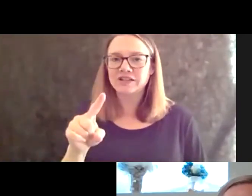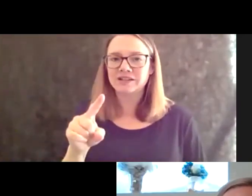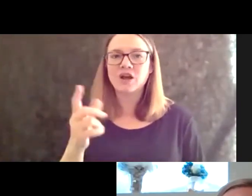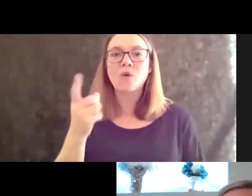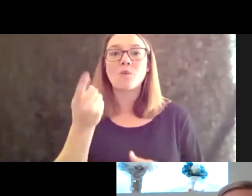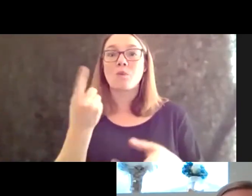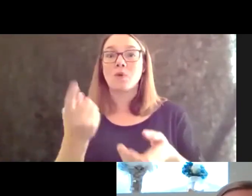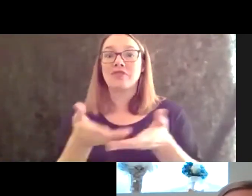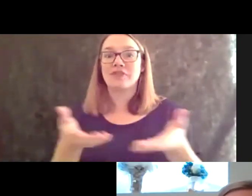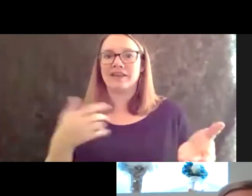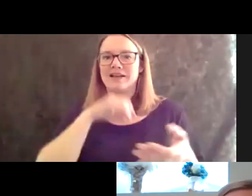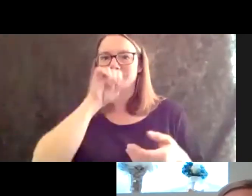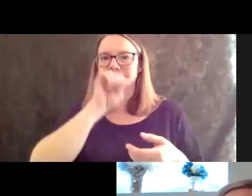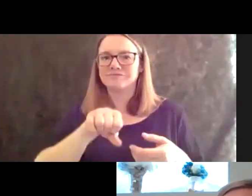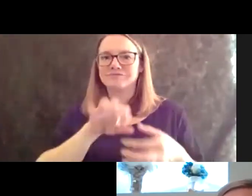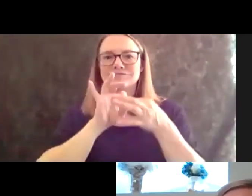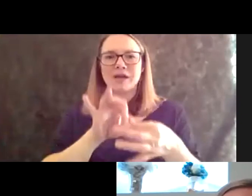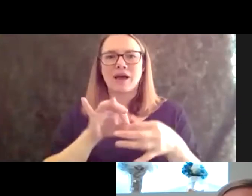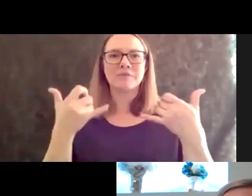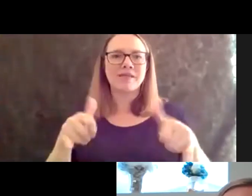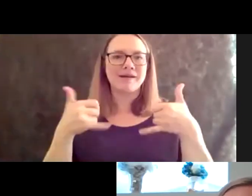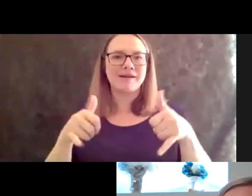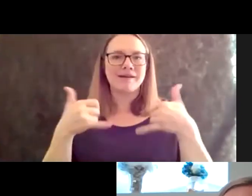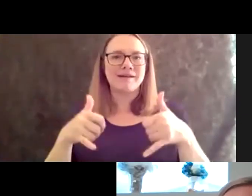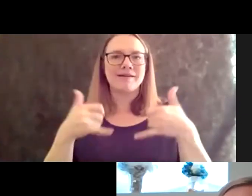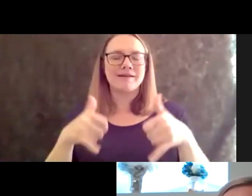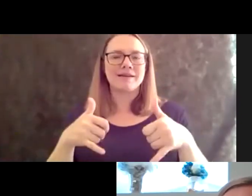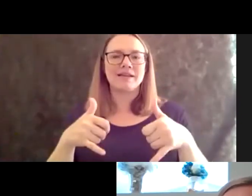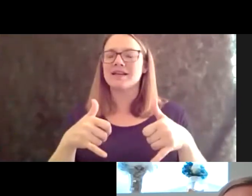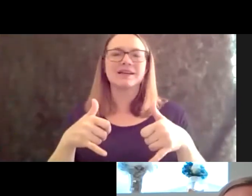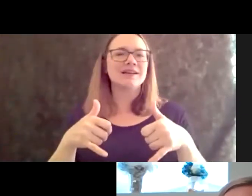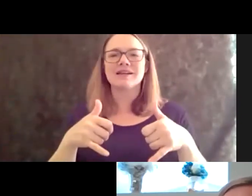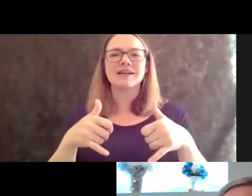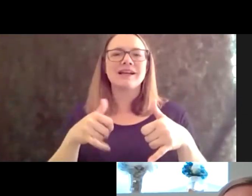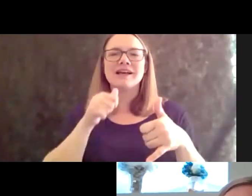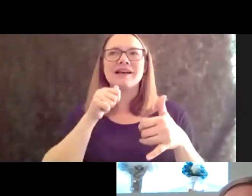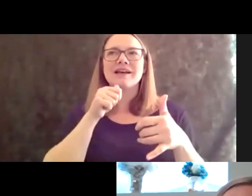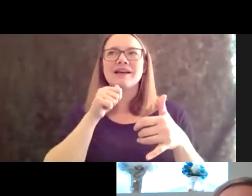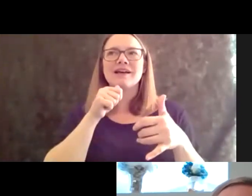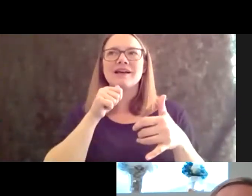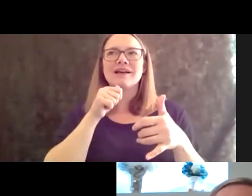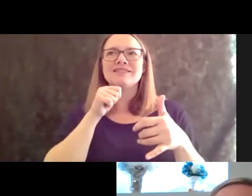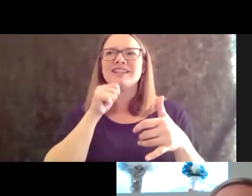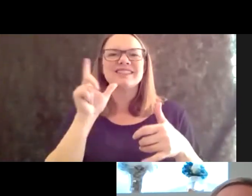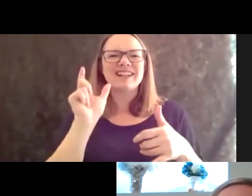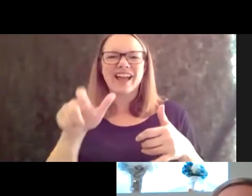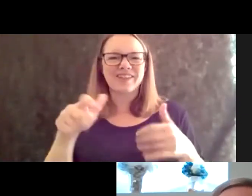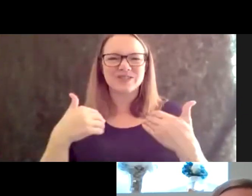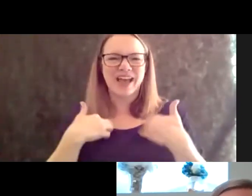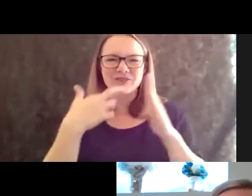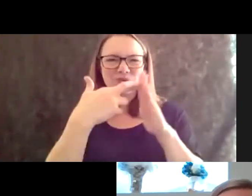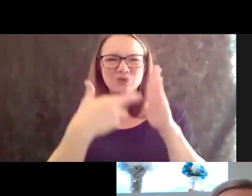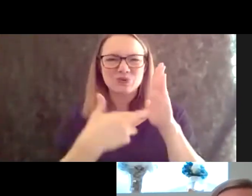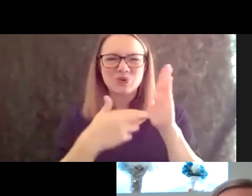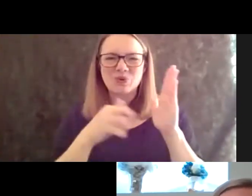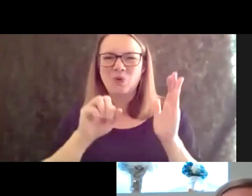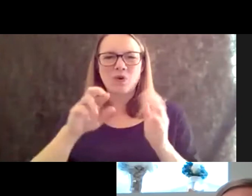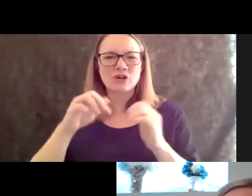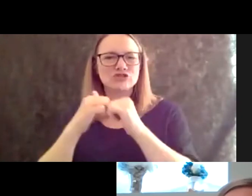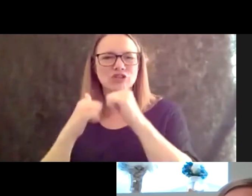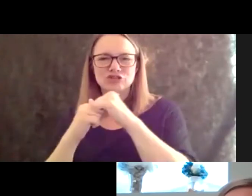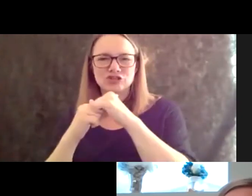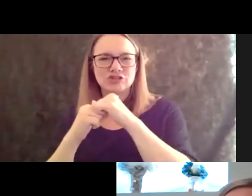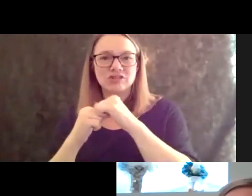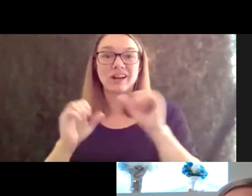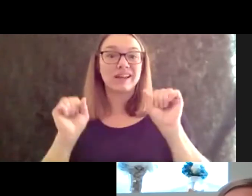play is that it doesn't necessarily have to have a rule or any structure. It could be